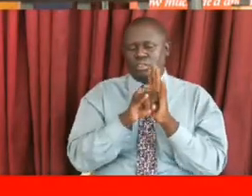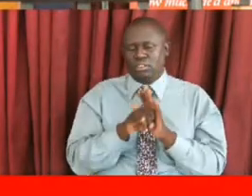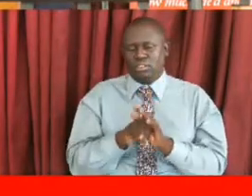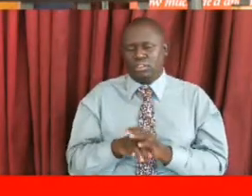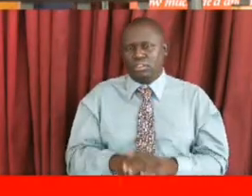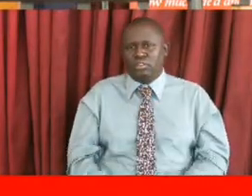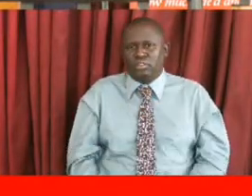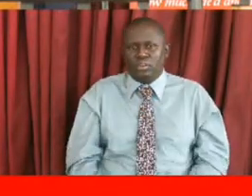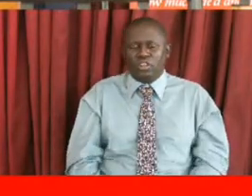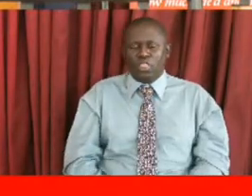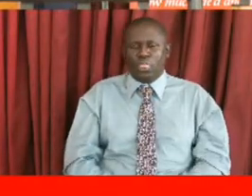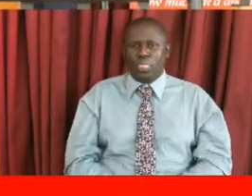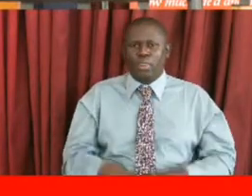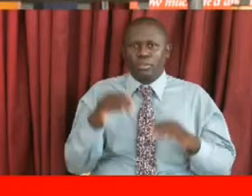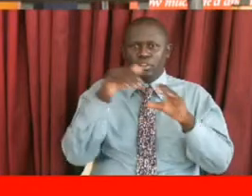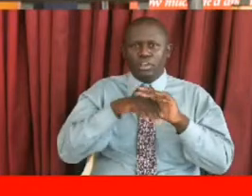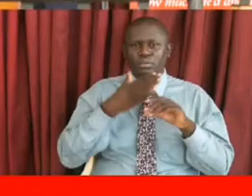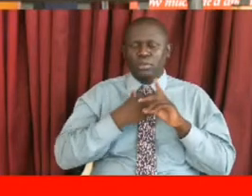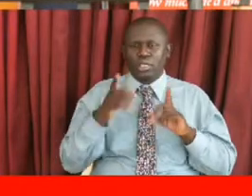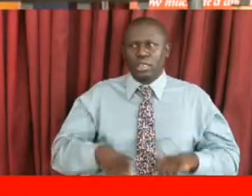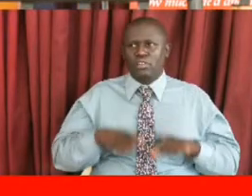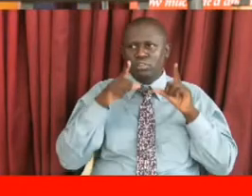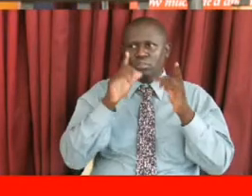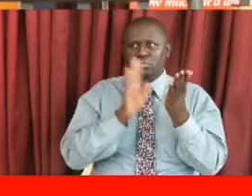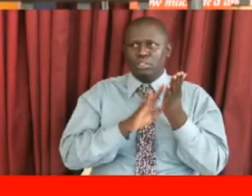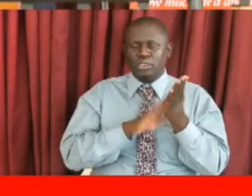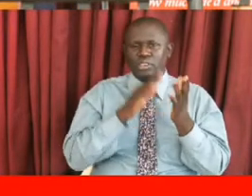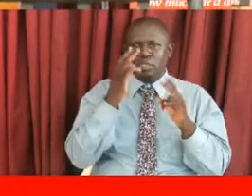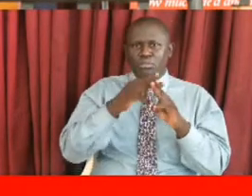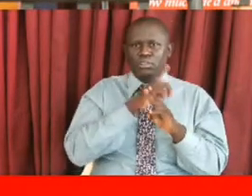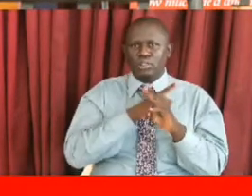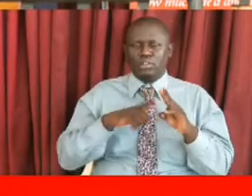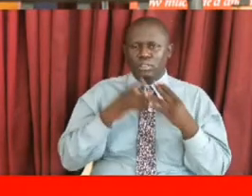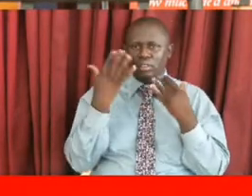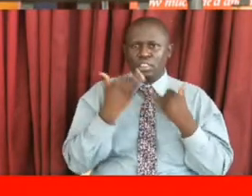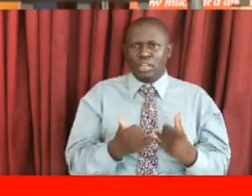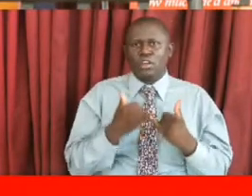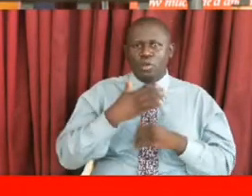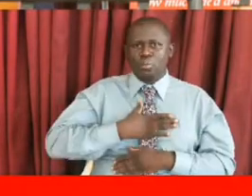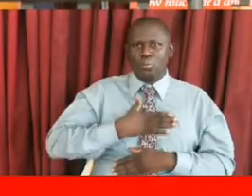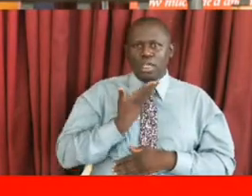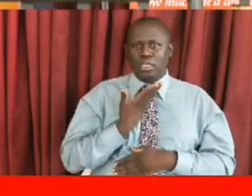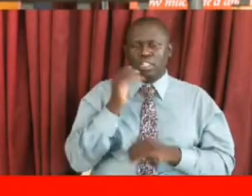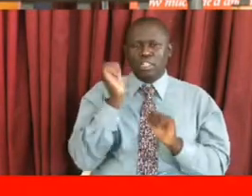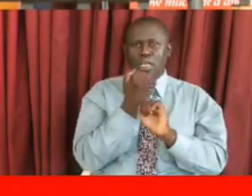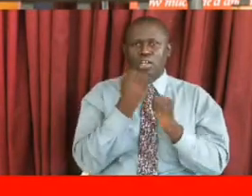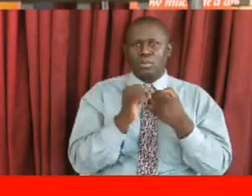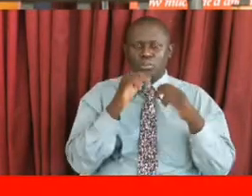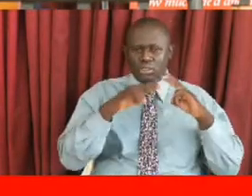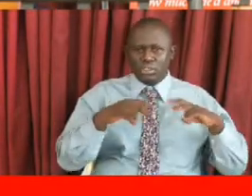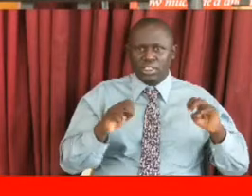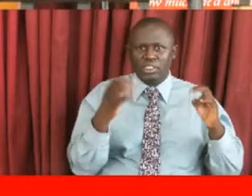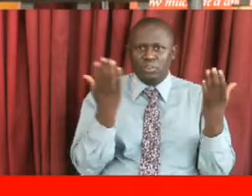life praise the name of the Lord so mine can't be searched on the